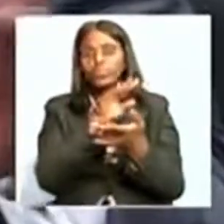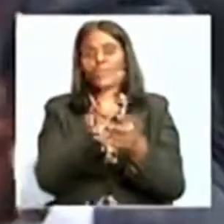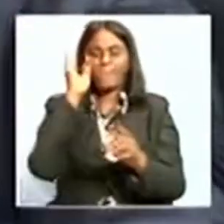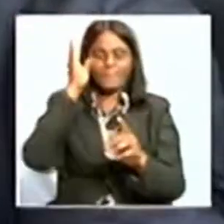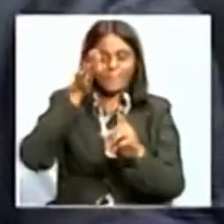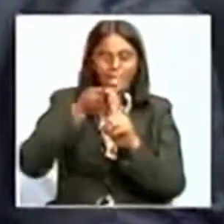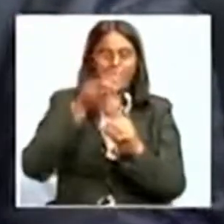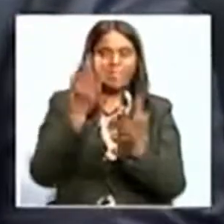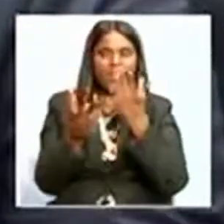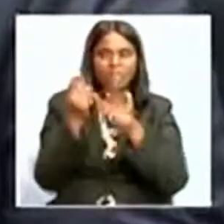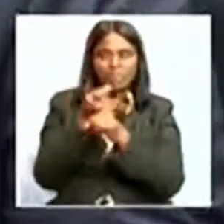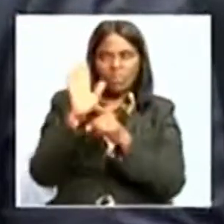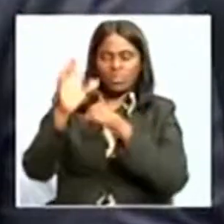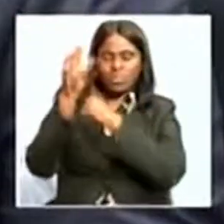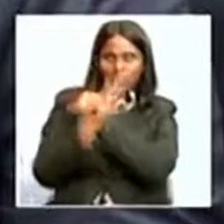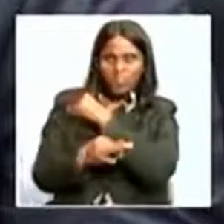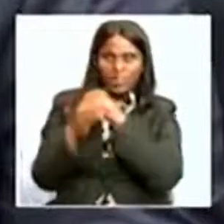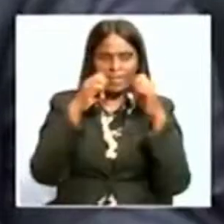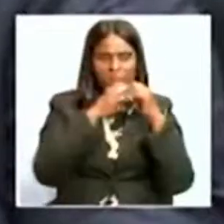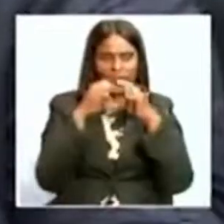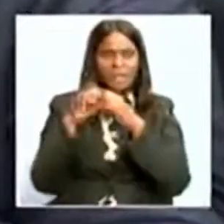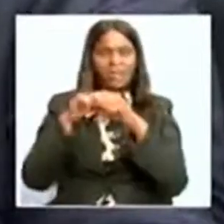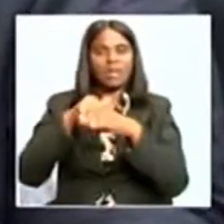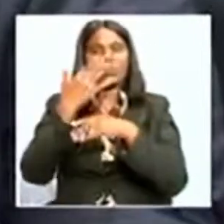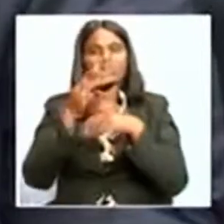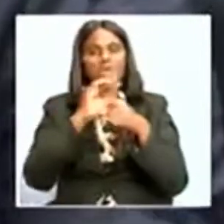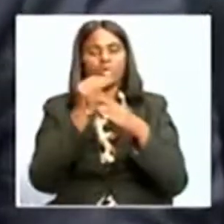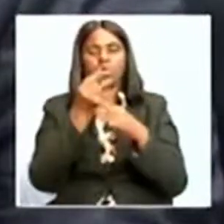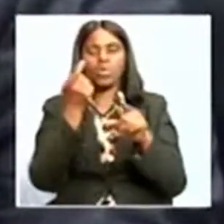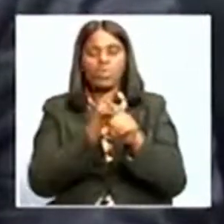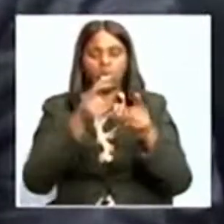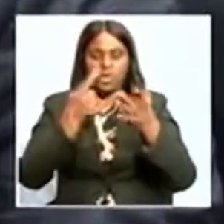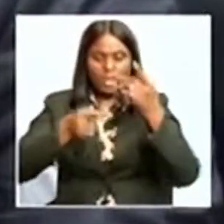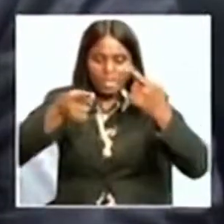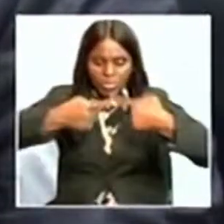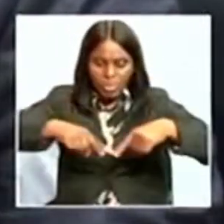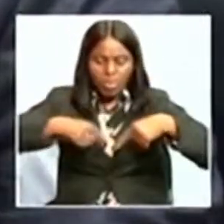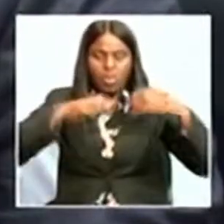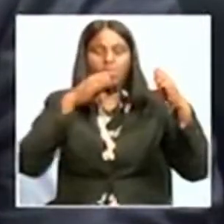directly, maybe from their foreign bank abroad or from a local bank.